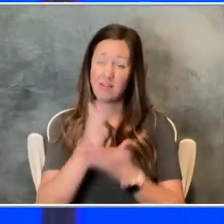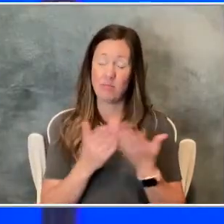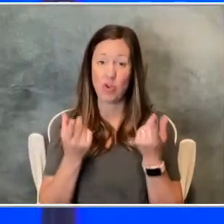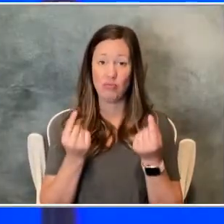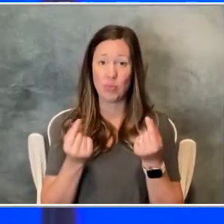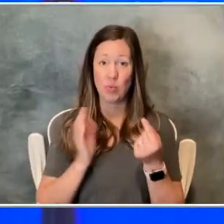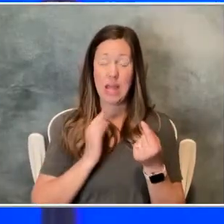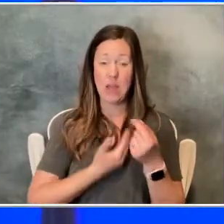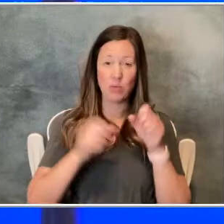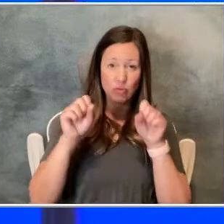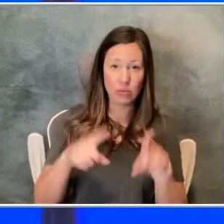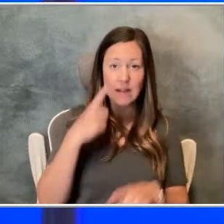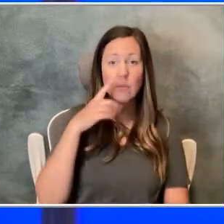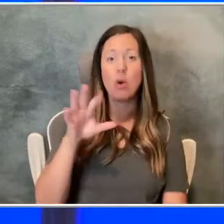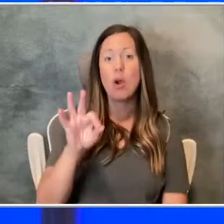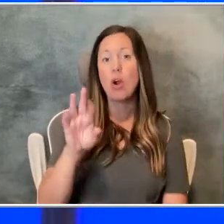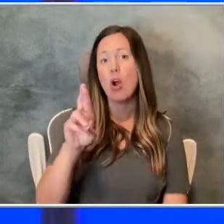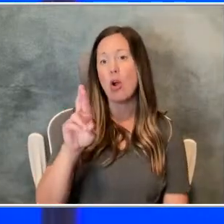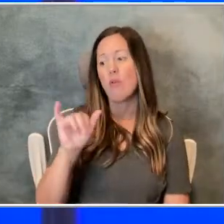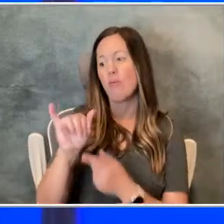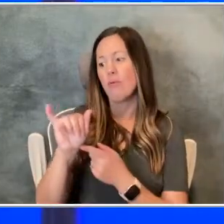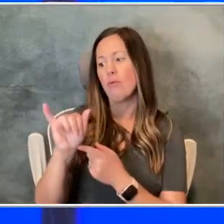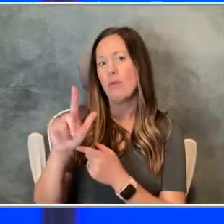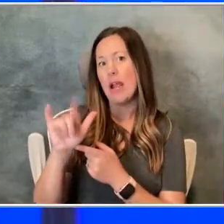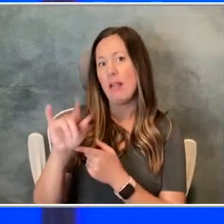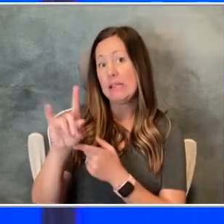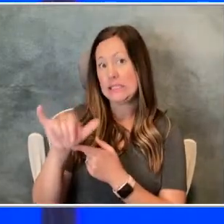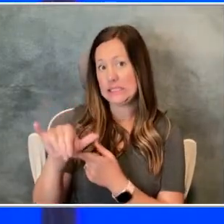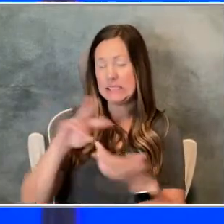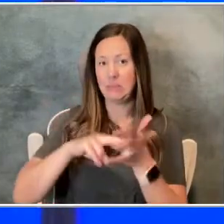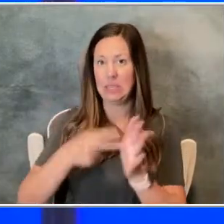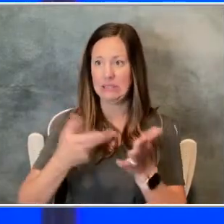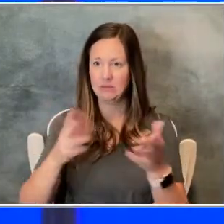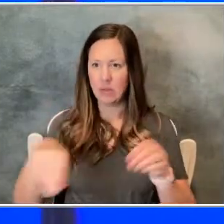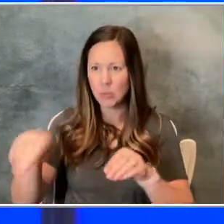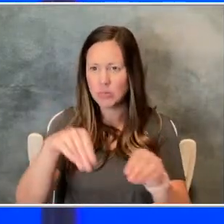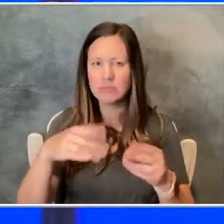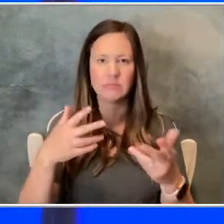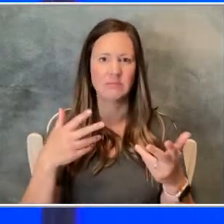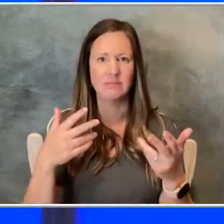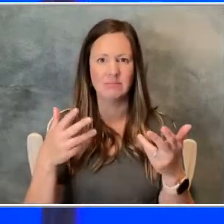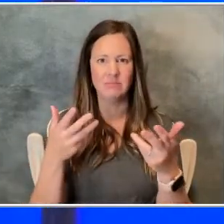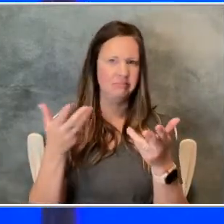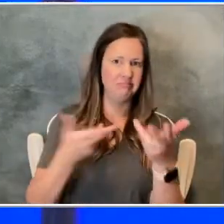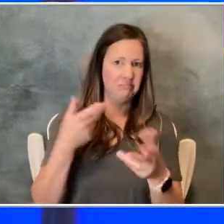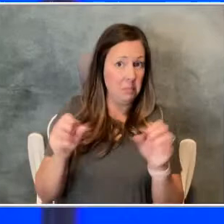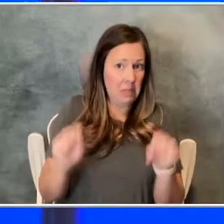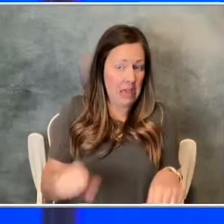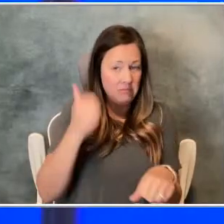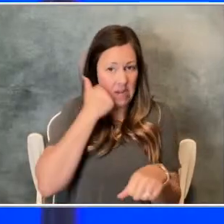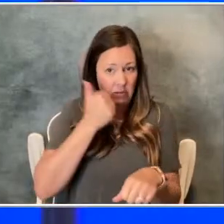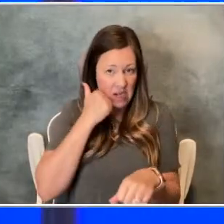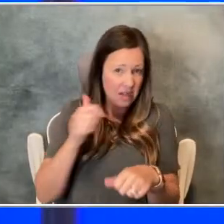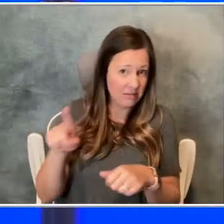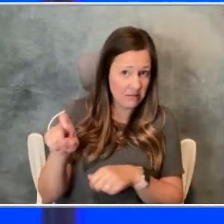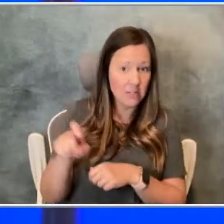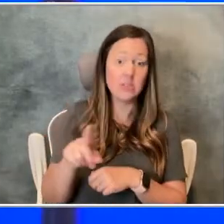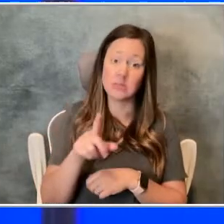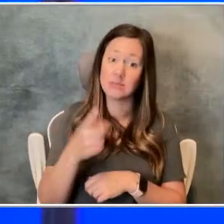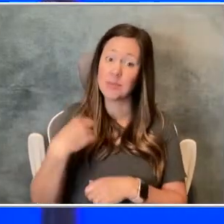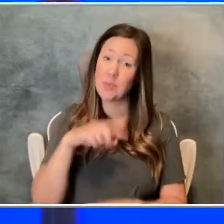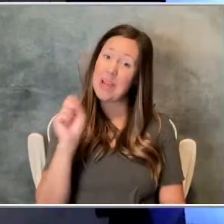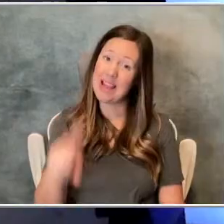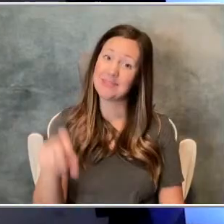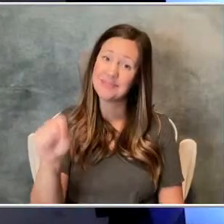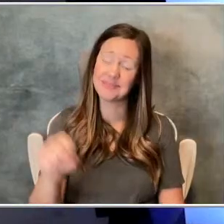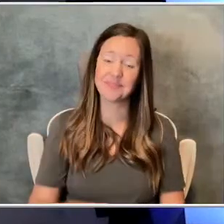for frailty, is our screening for mobility, and how well people are getting through the day and moving around. And so we certainly ask that question. So what